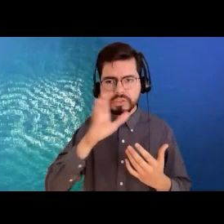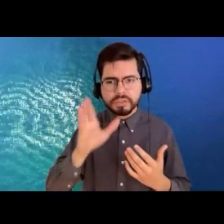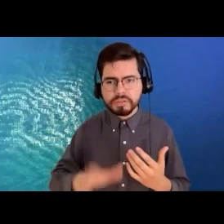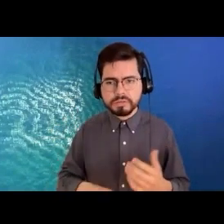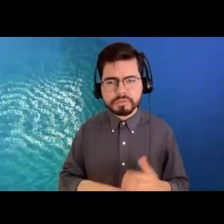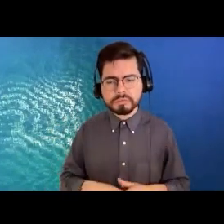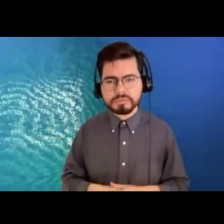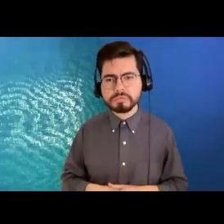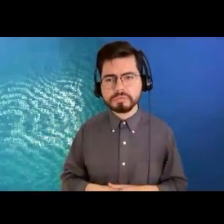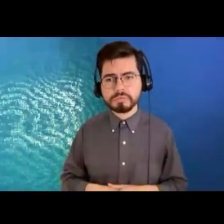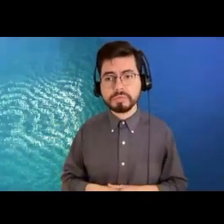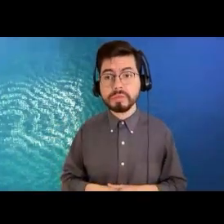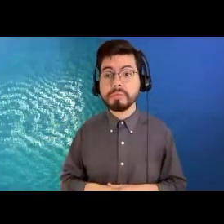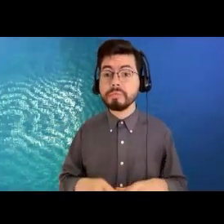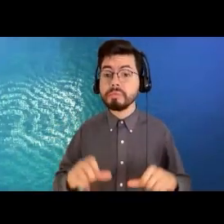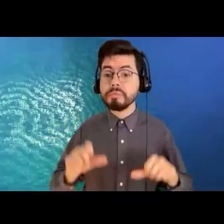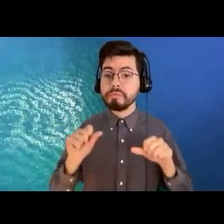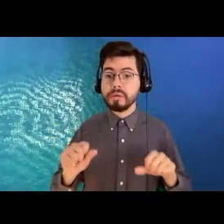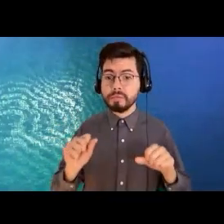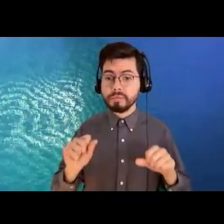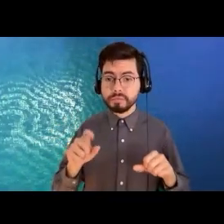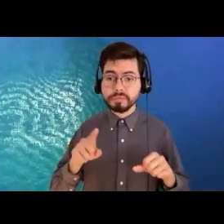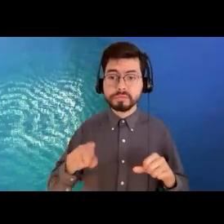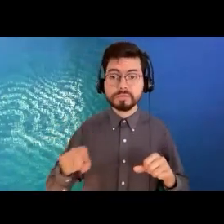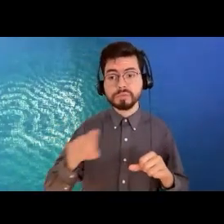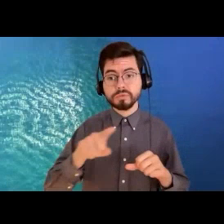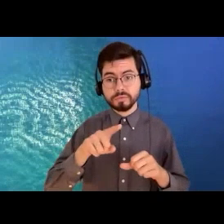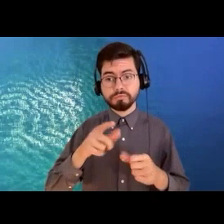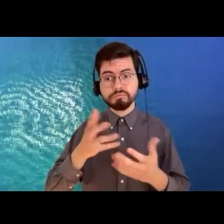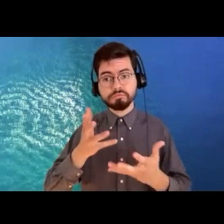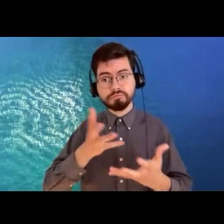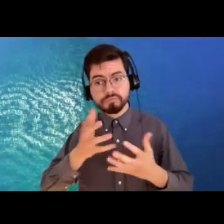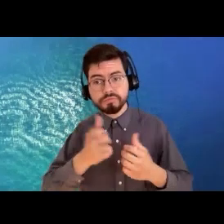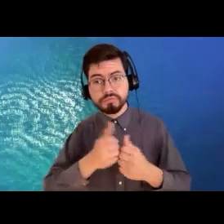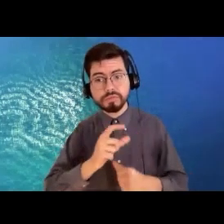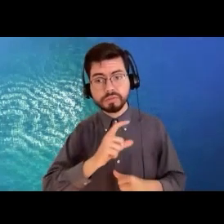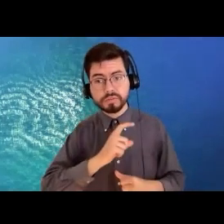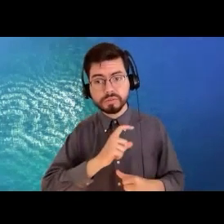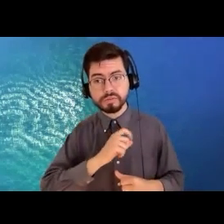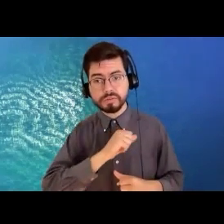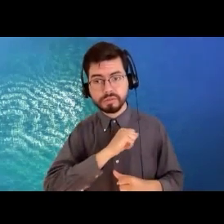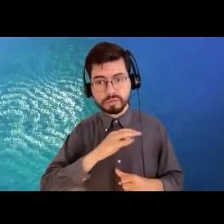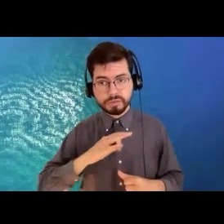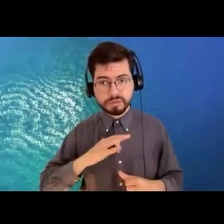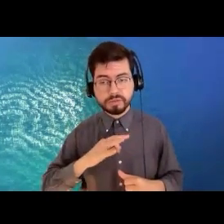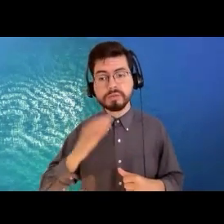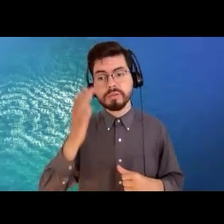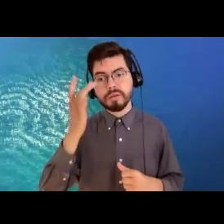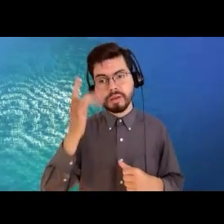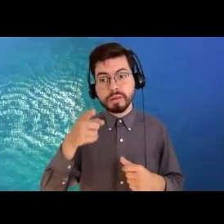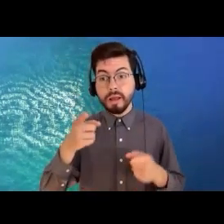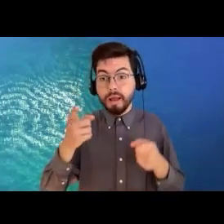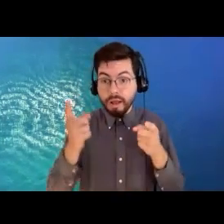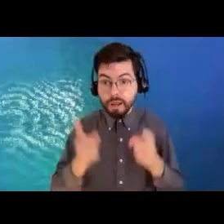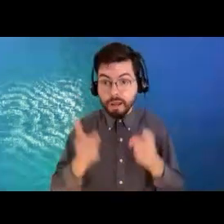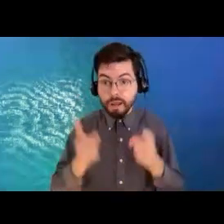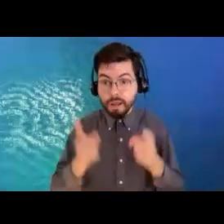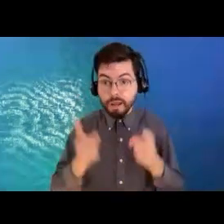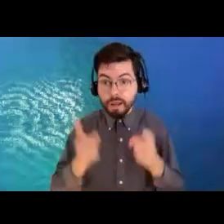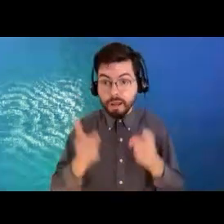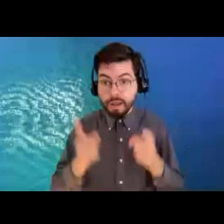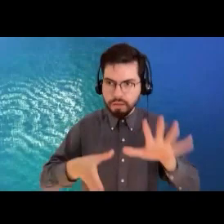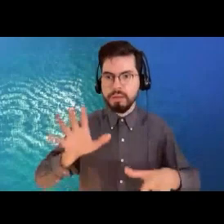individual opportunities where you've engaged with law enforcement staff because we're trying to manage a specific incident while we're out there. But